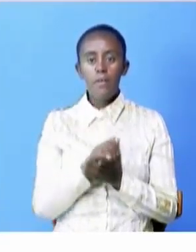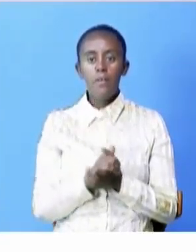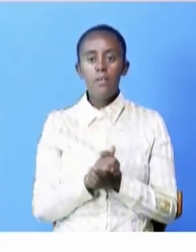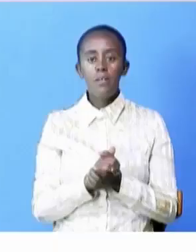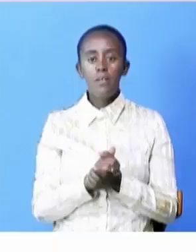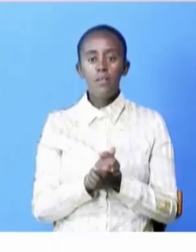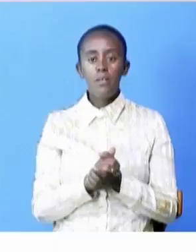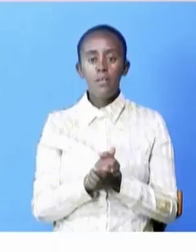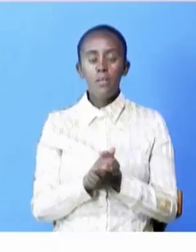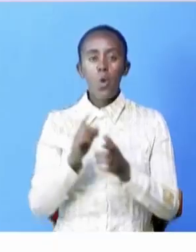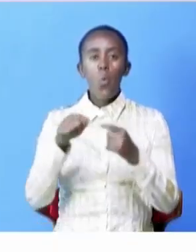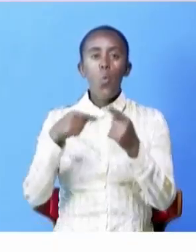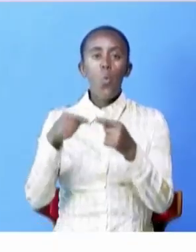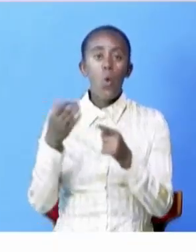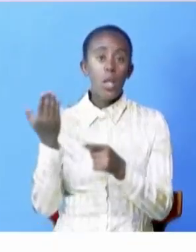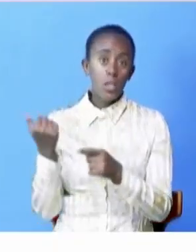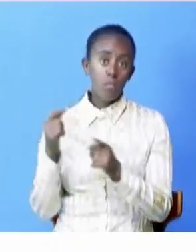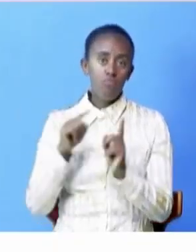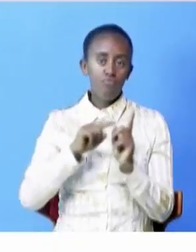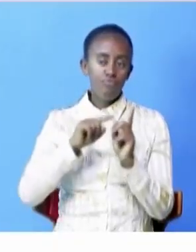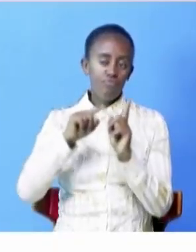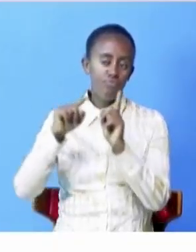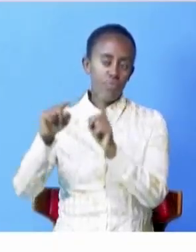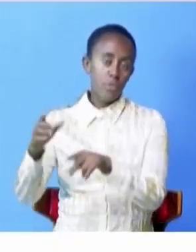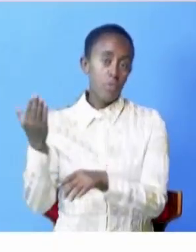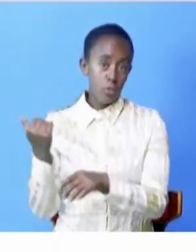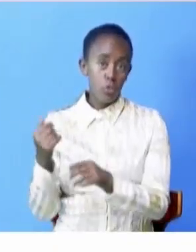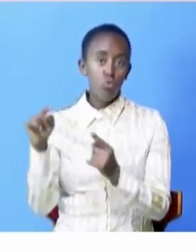went to the